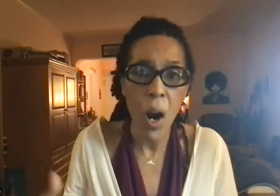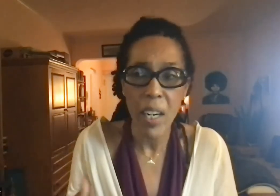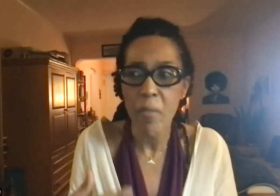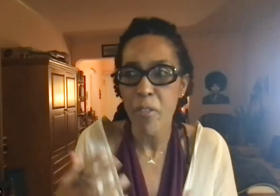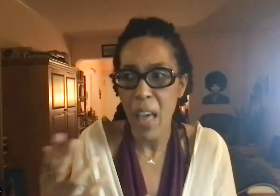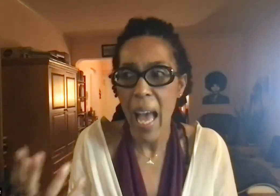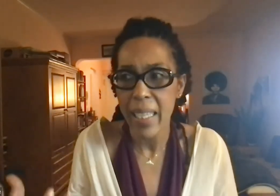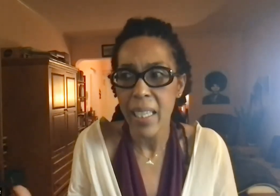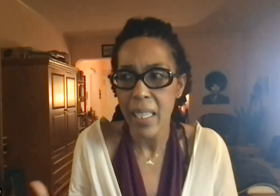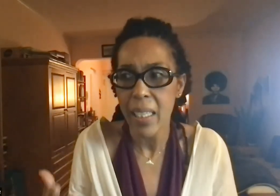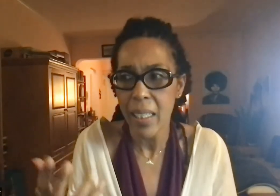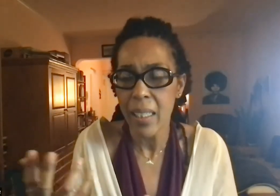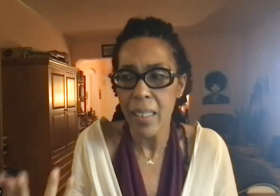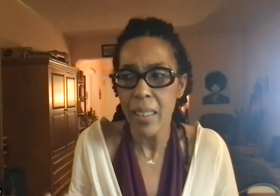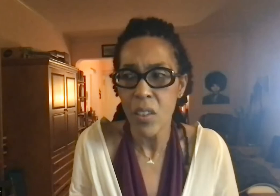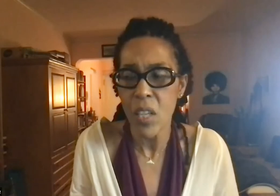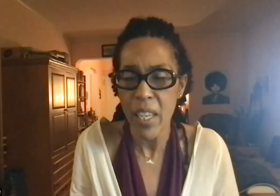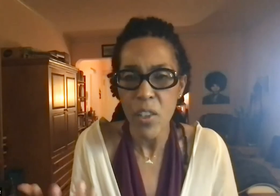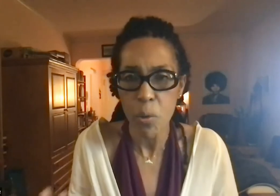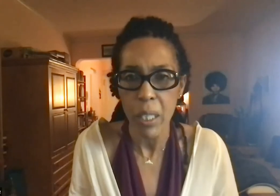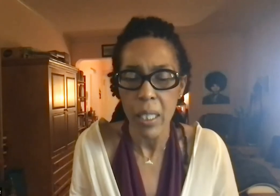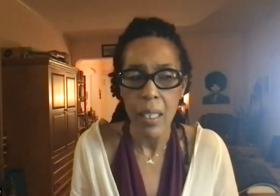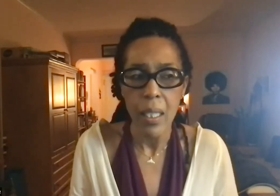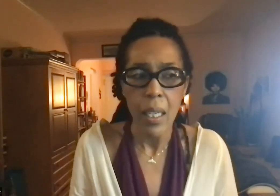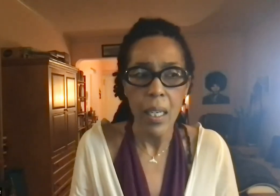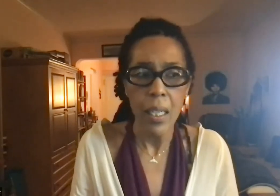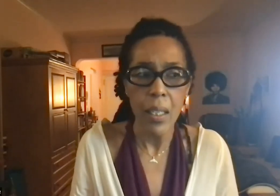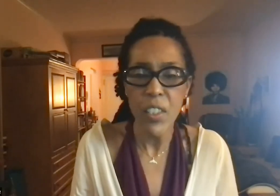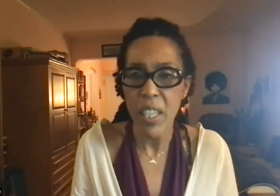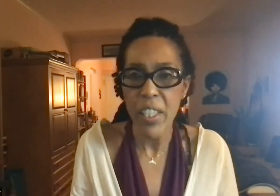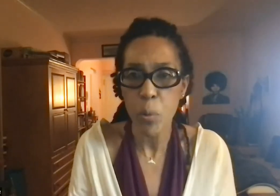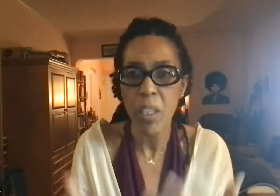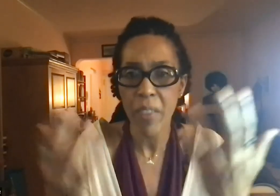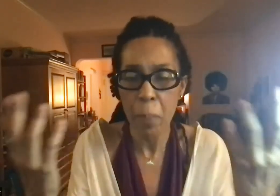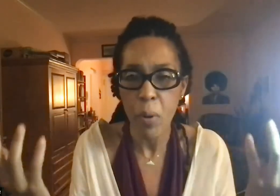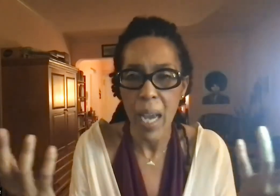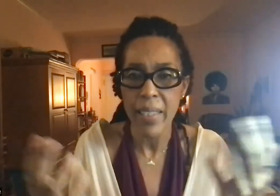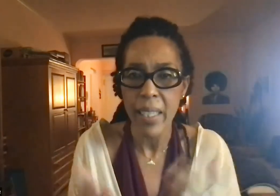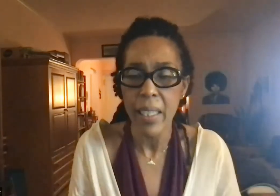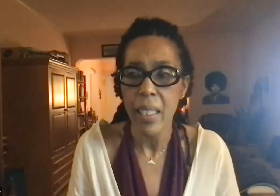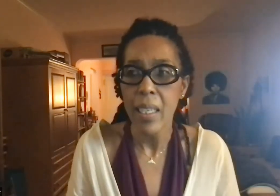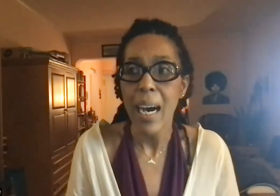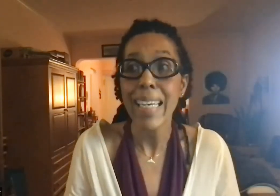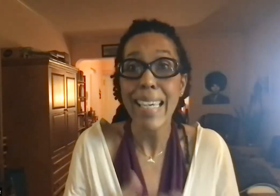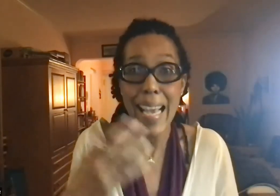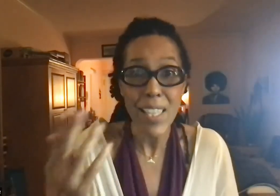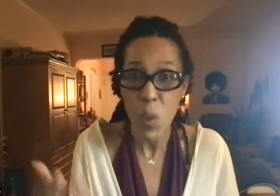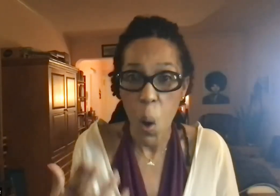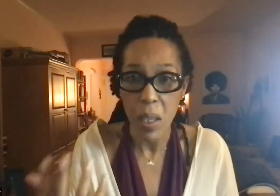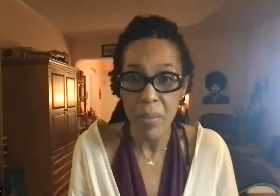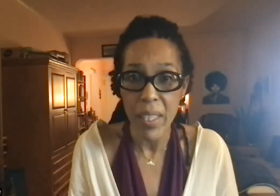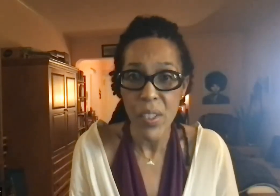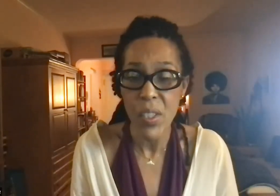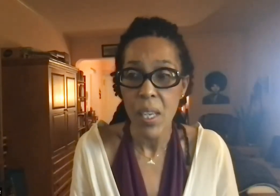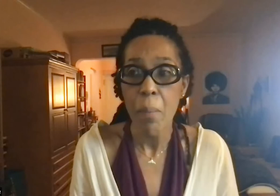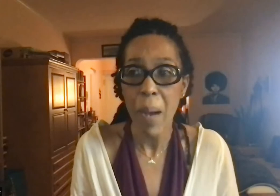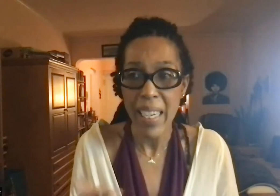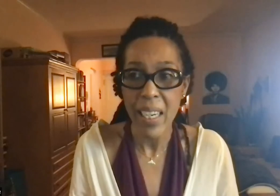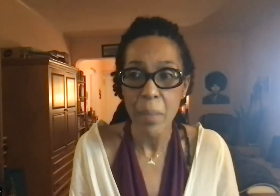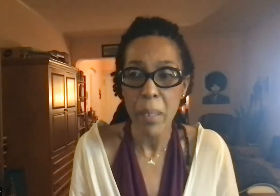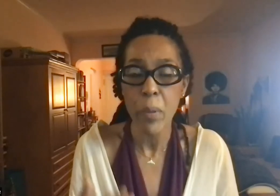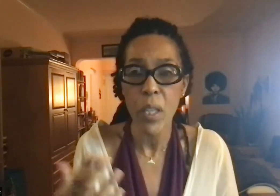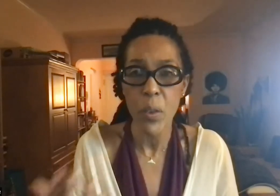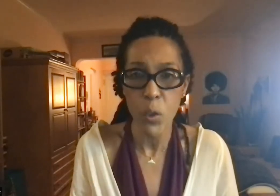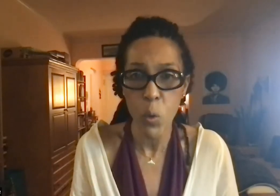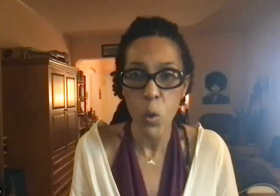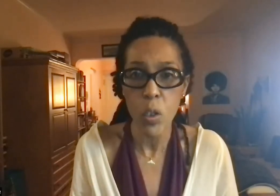And part of that history is a history of uprising against all of this by